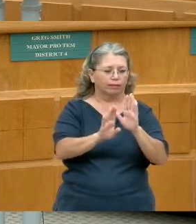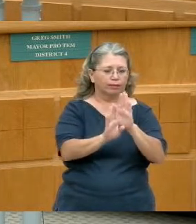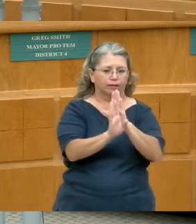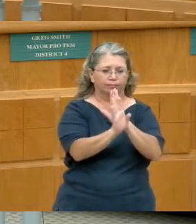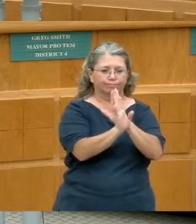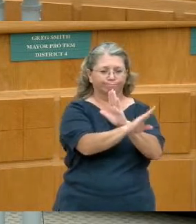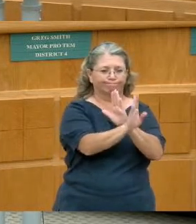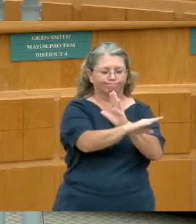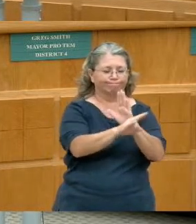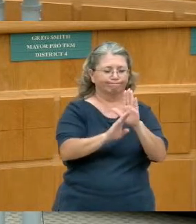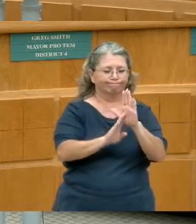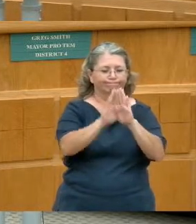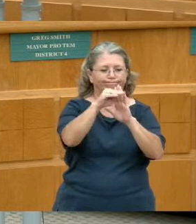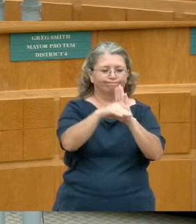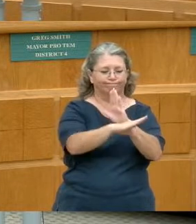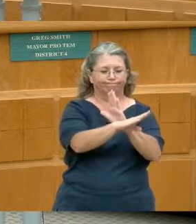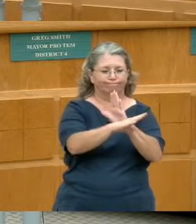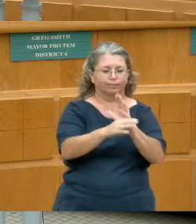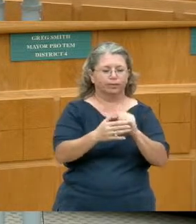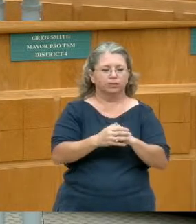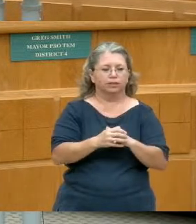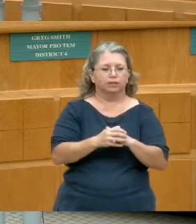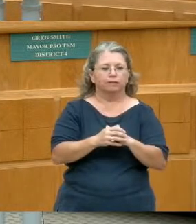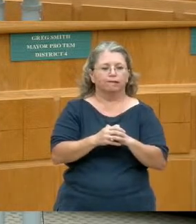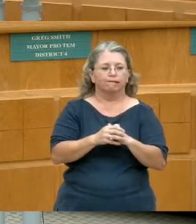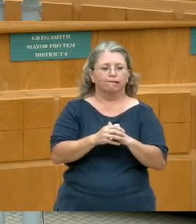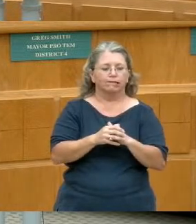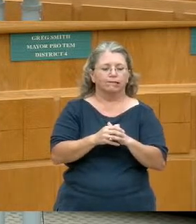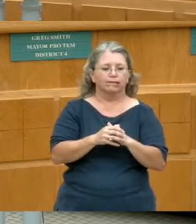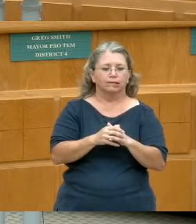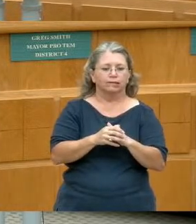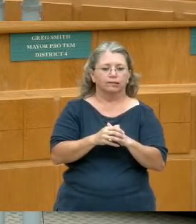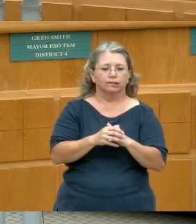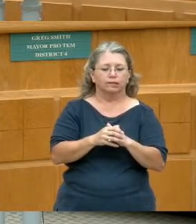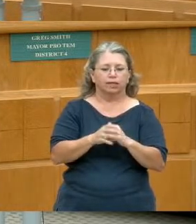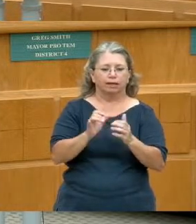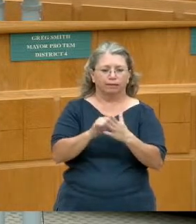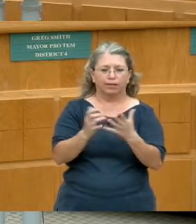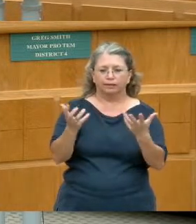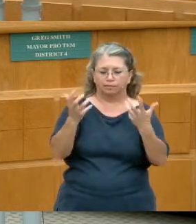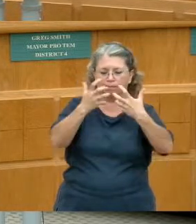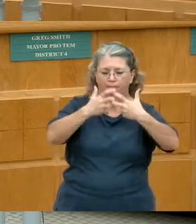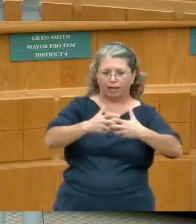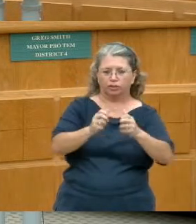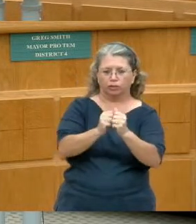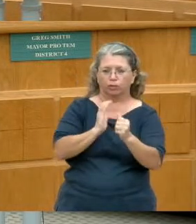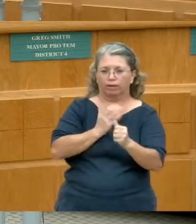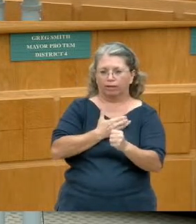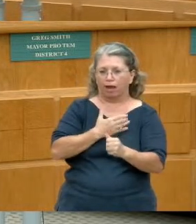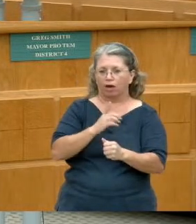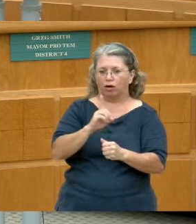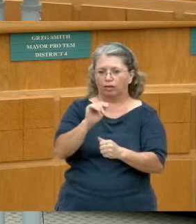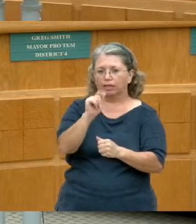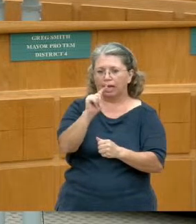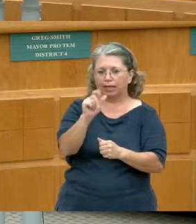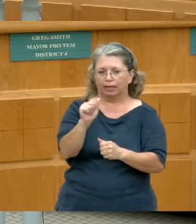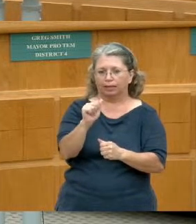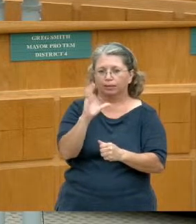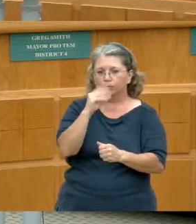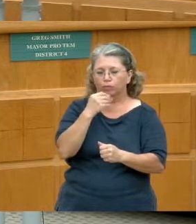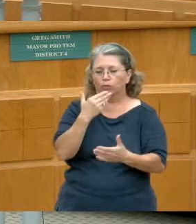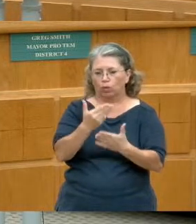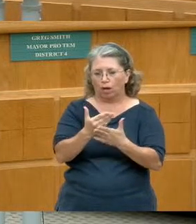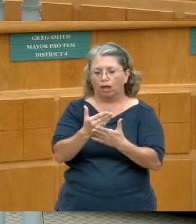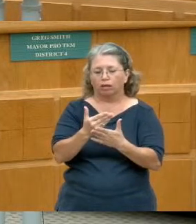in perfectly, as what's important is that out here that we're matching up with the data very well, and we have some sort